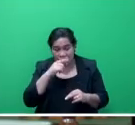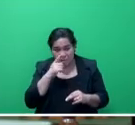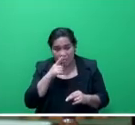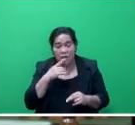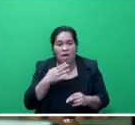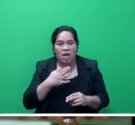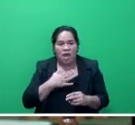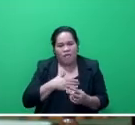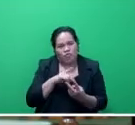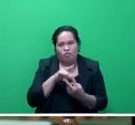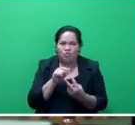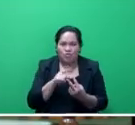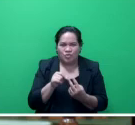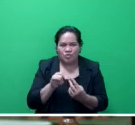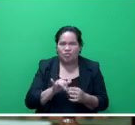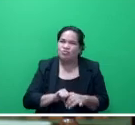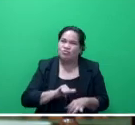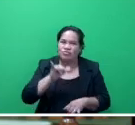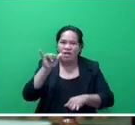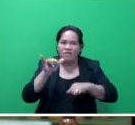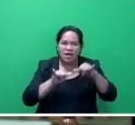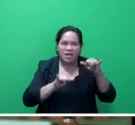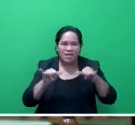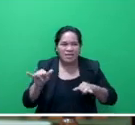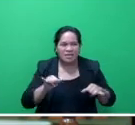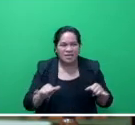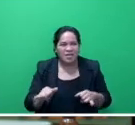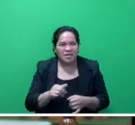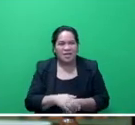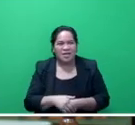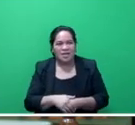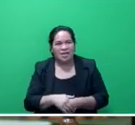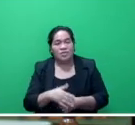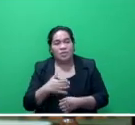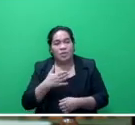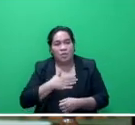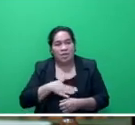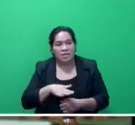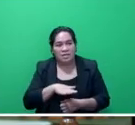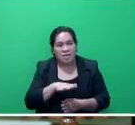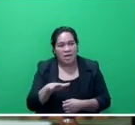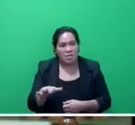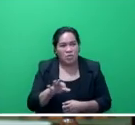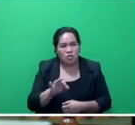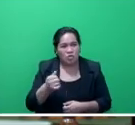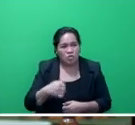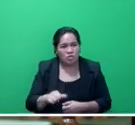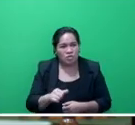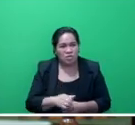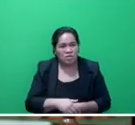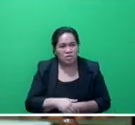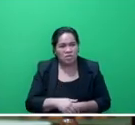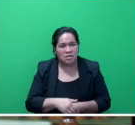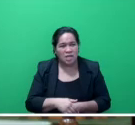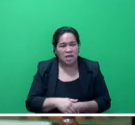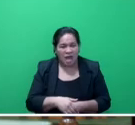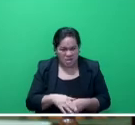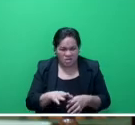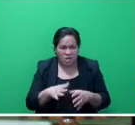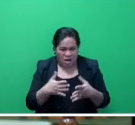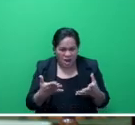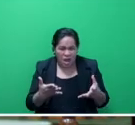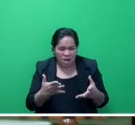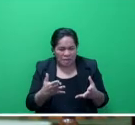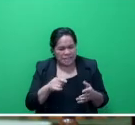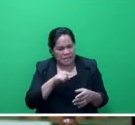travel. We want them to use less of their cars, and currently the bus system is